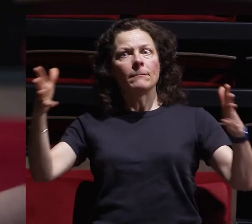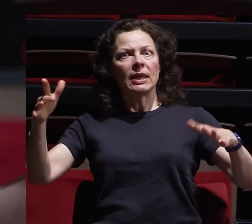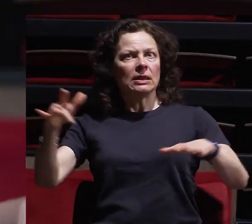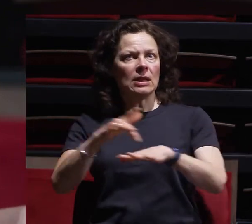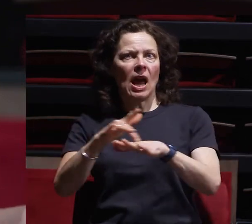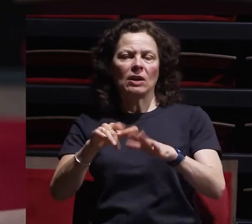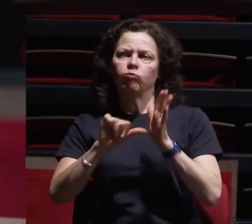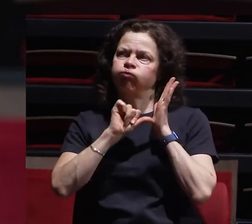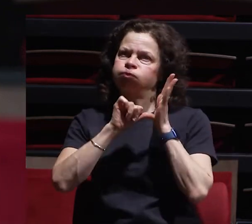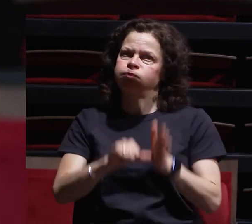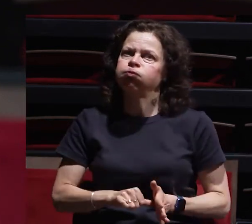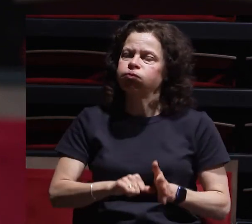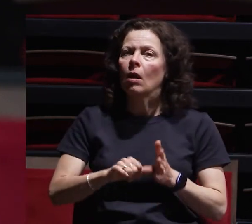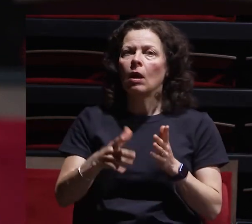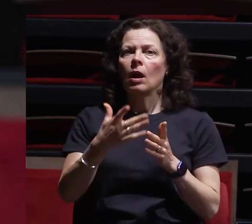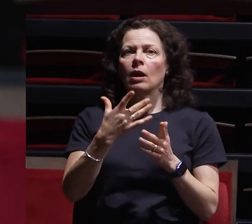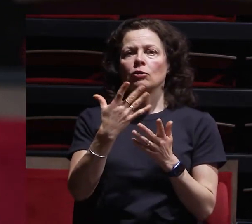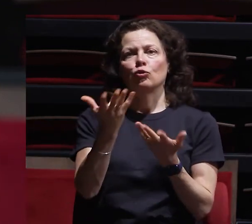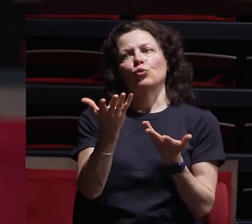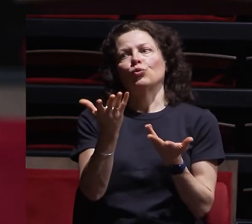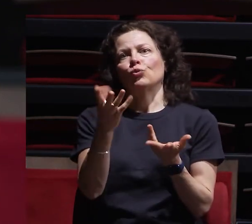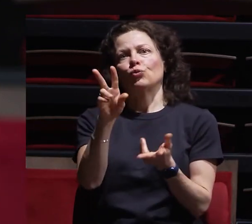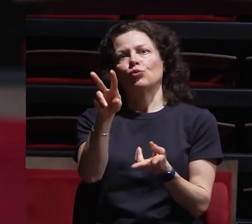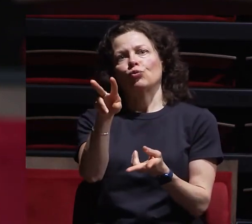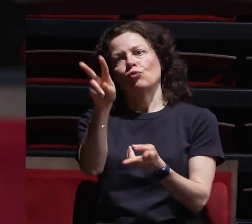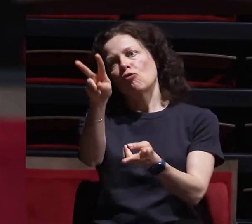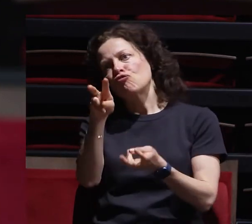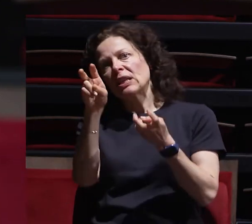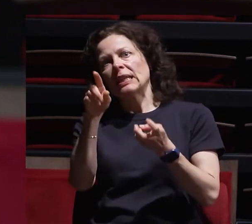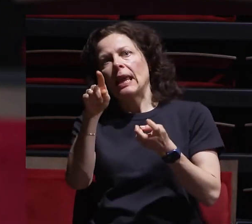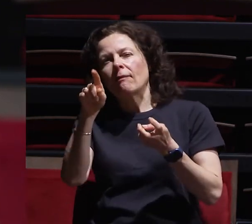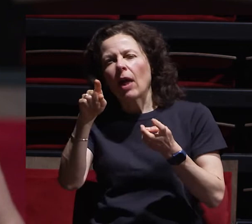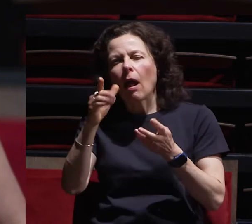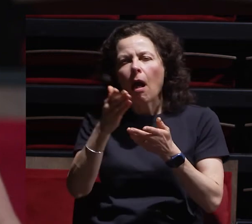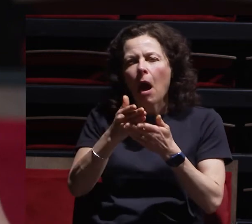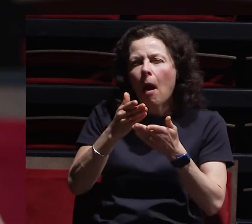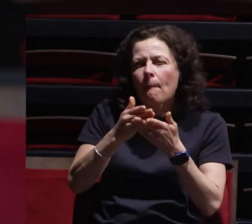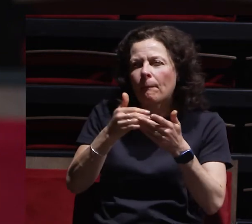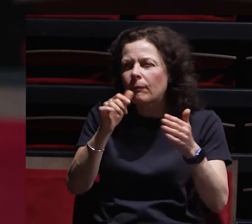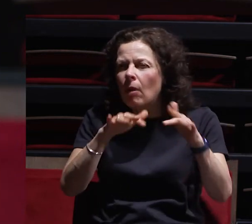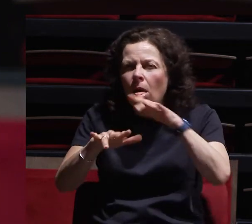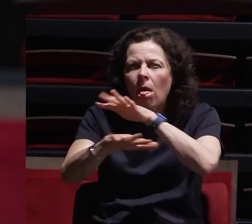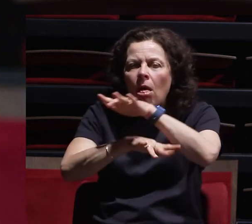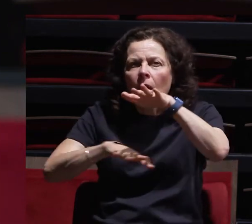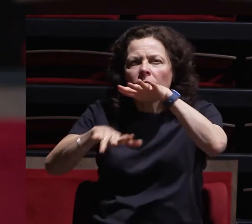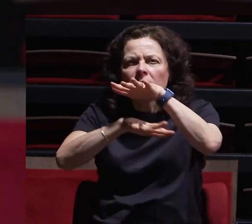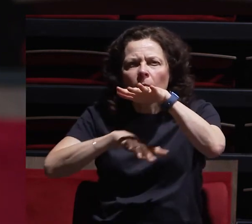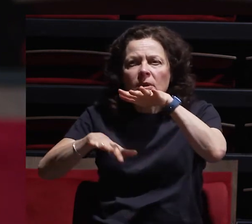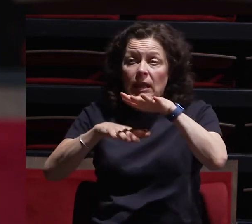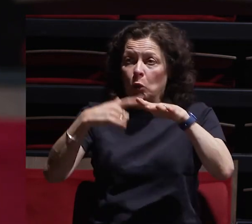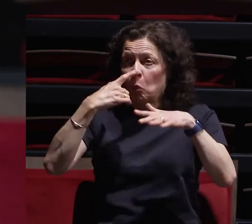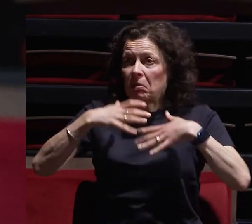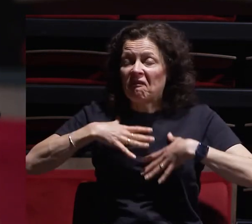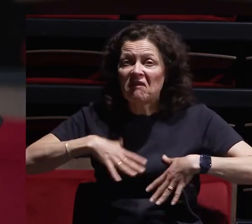larger stage, it's really hard to receive that incredibly